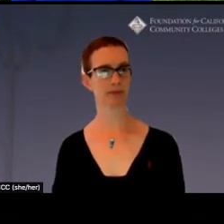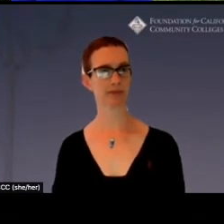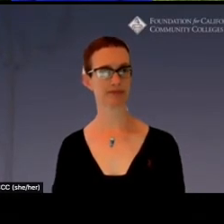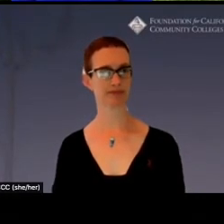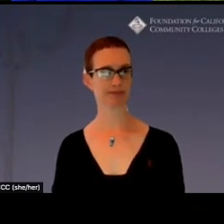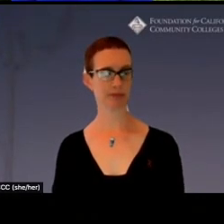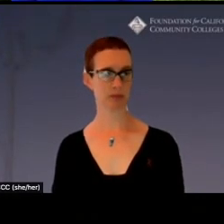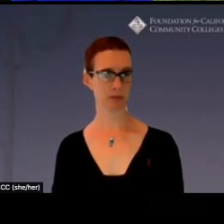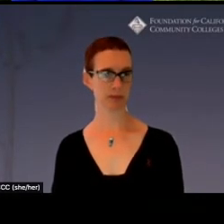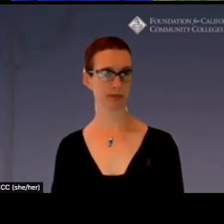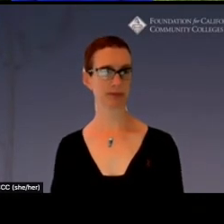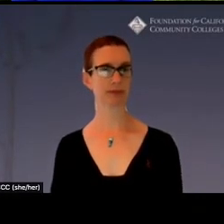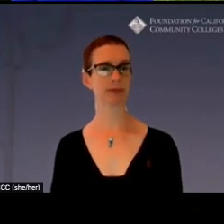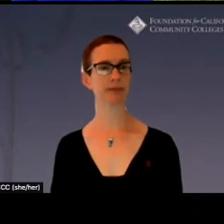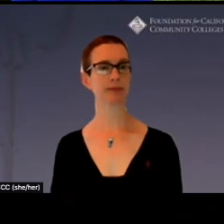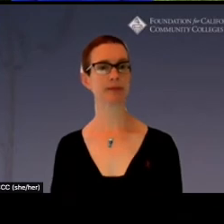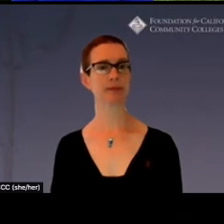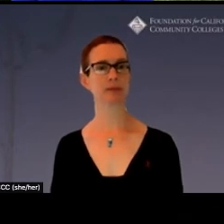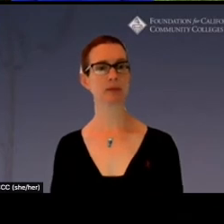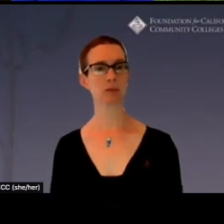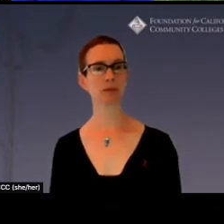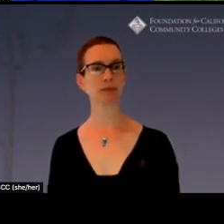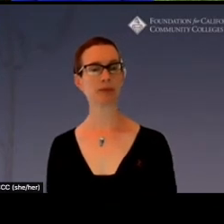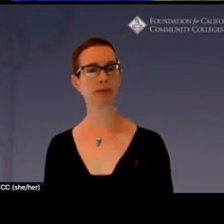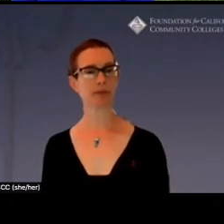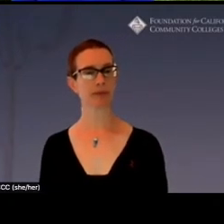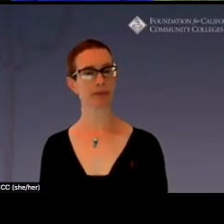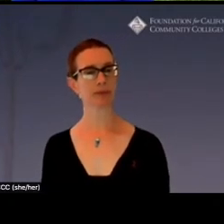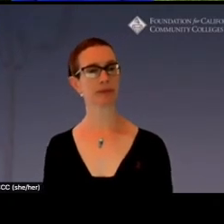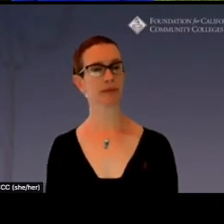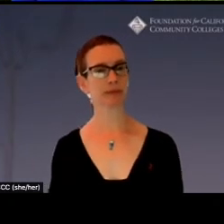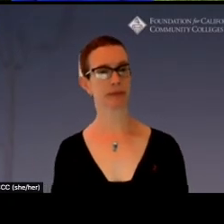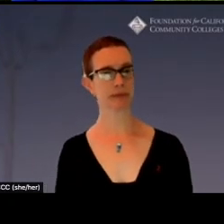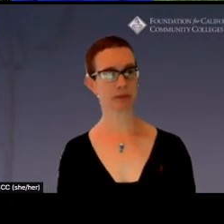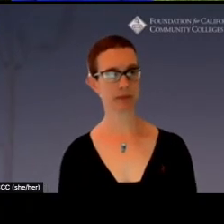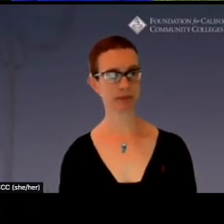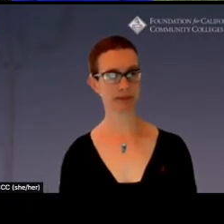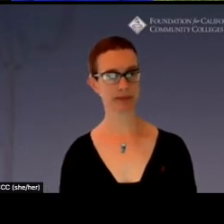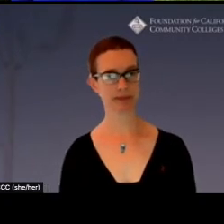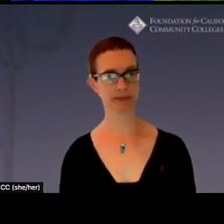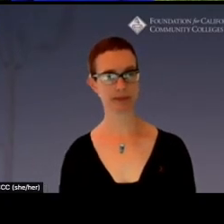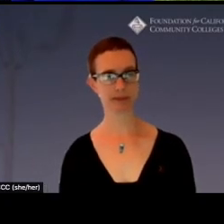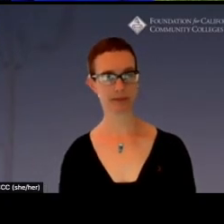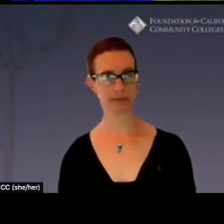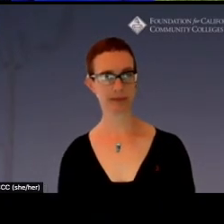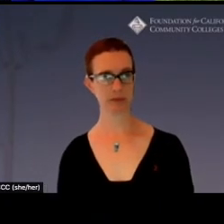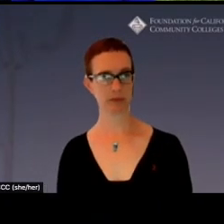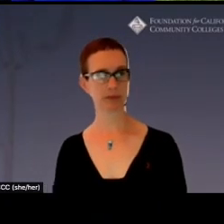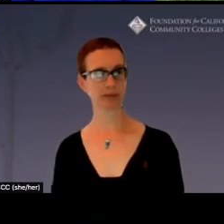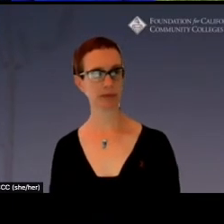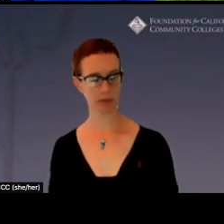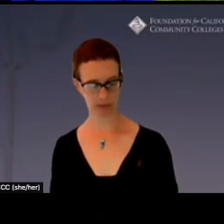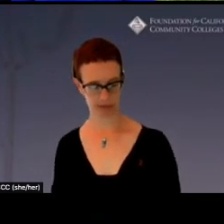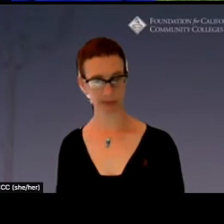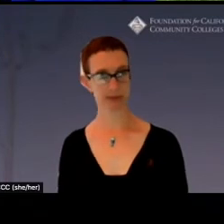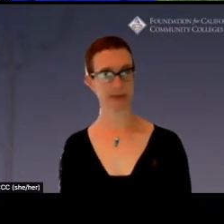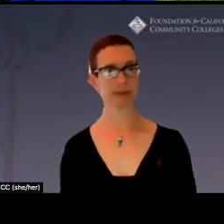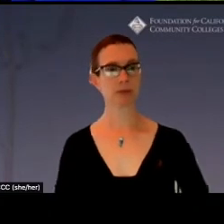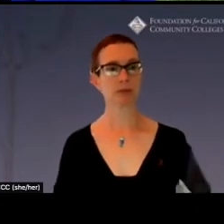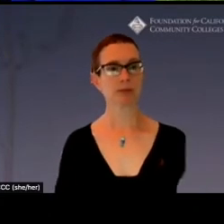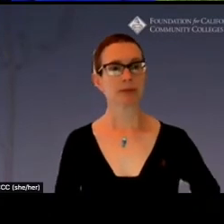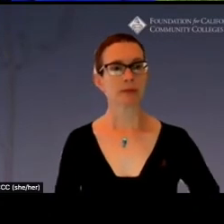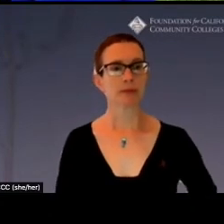we help create tools that better streamline the pathway from cradle to career. And